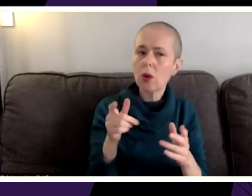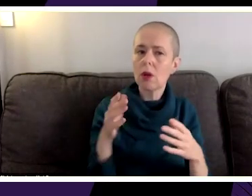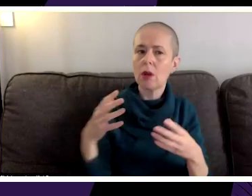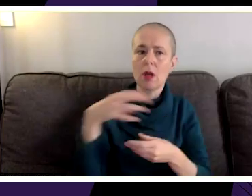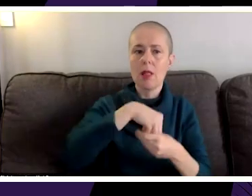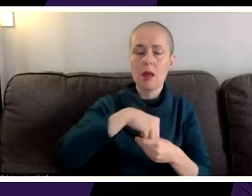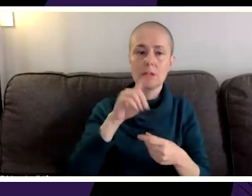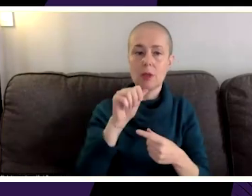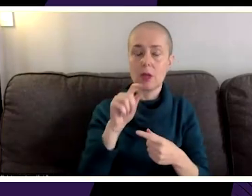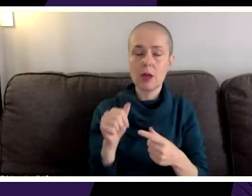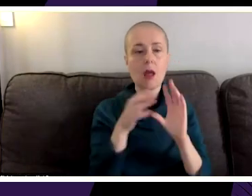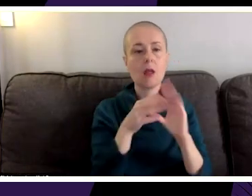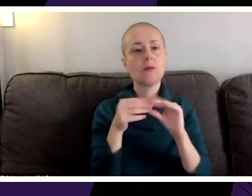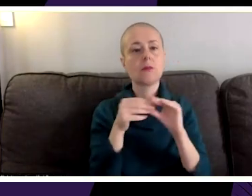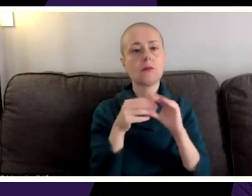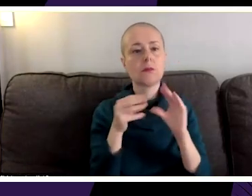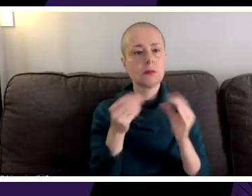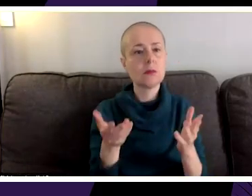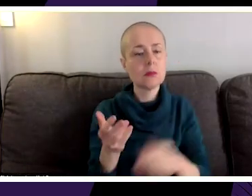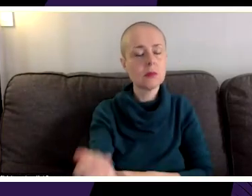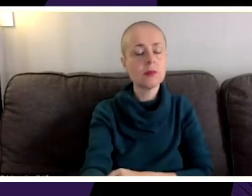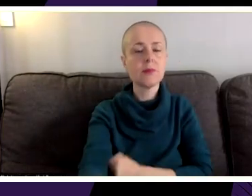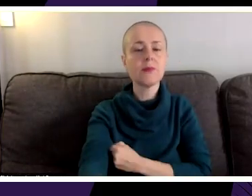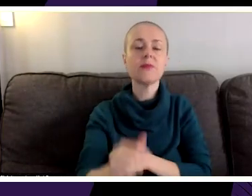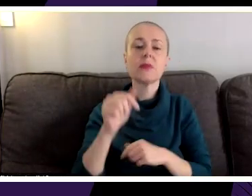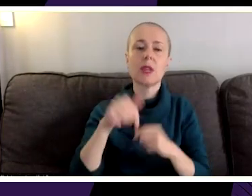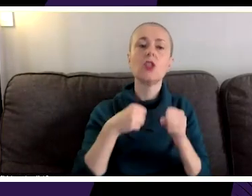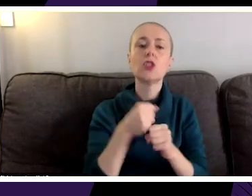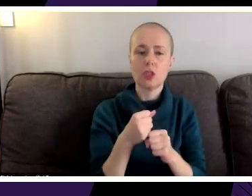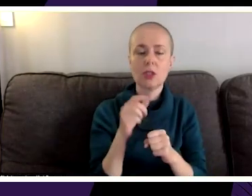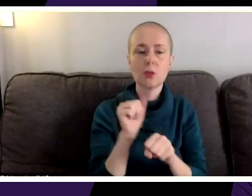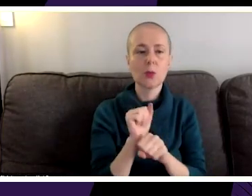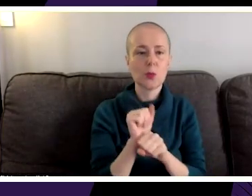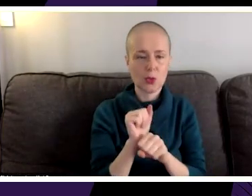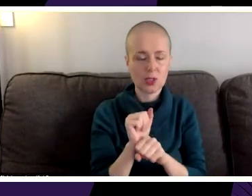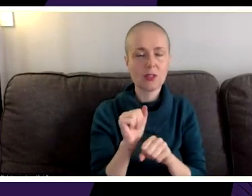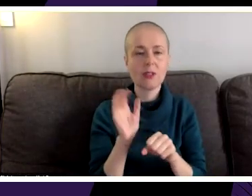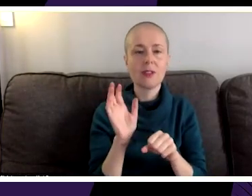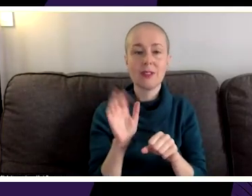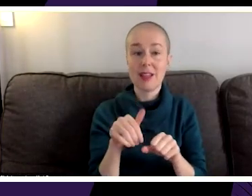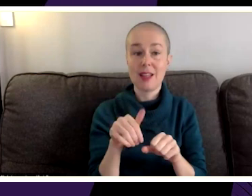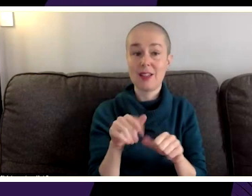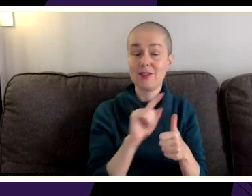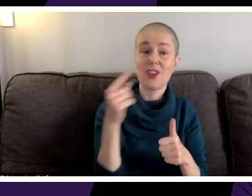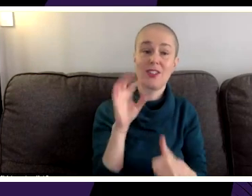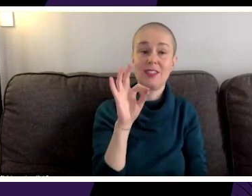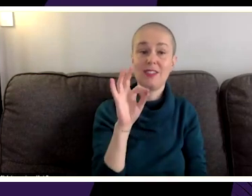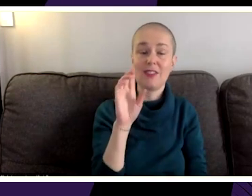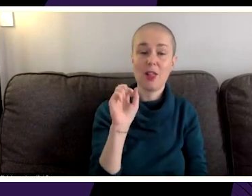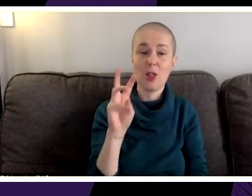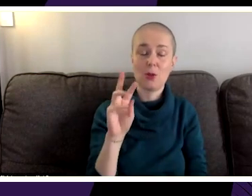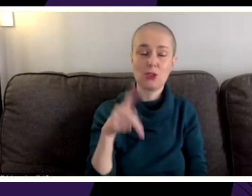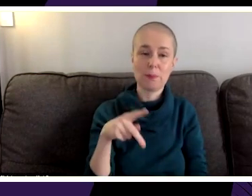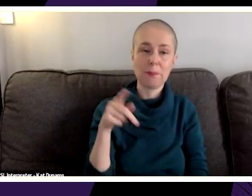it? These are the questions that are driving this year's work. And with that, I would like to introduce our first fellow presenter, Daniel